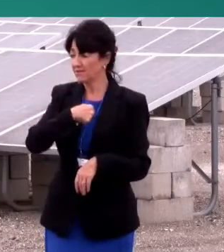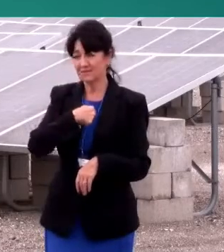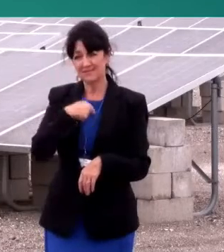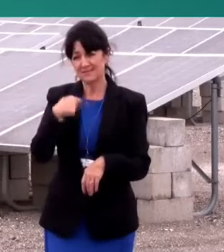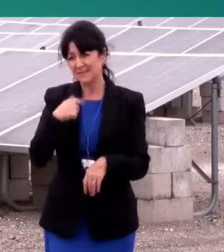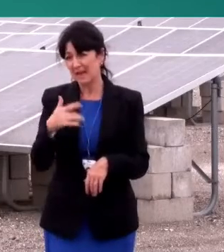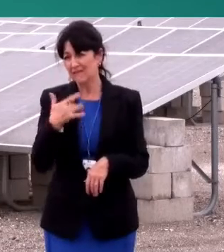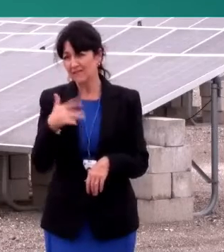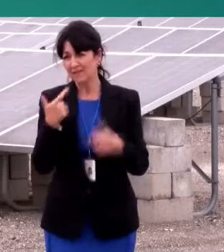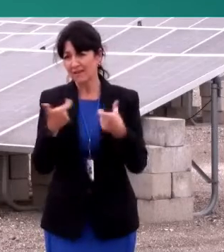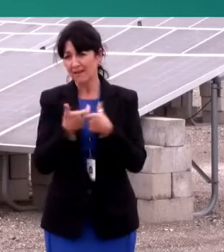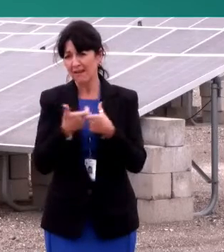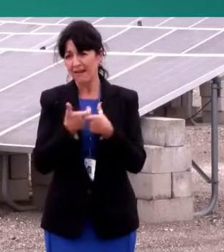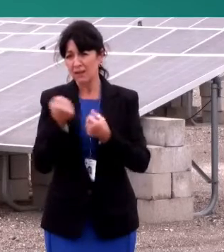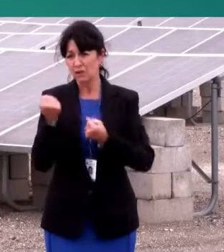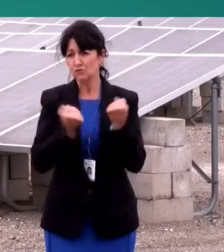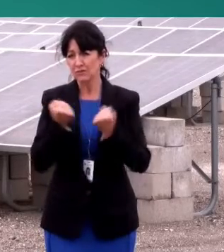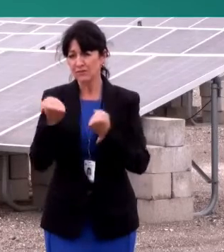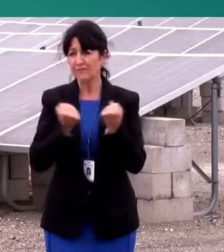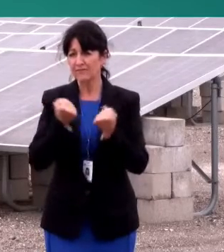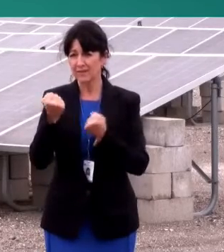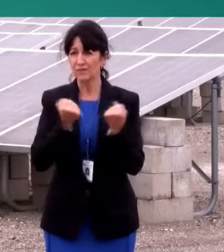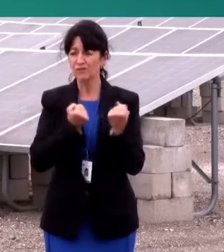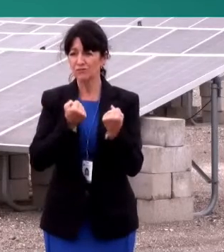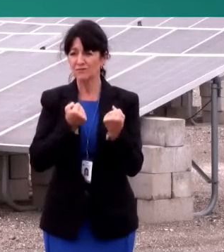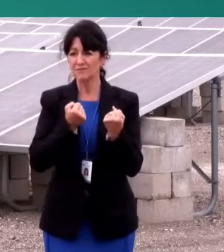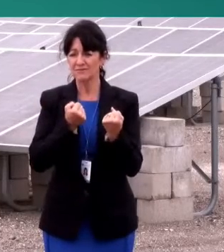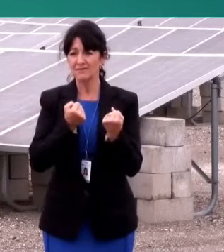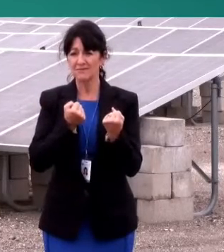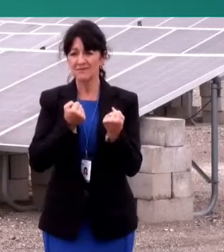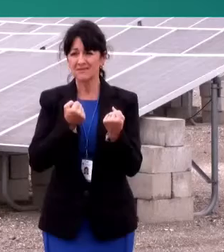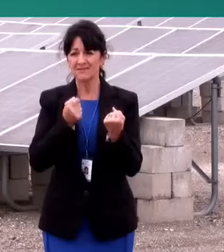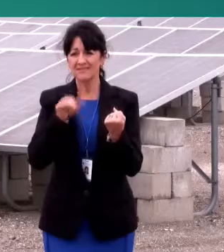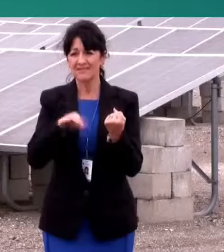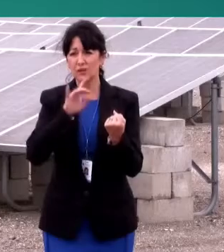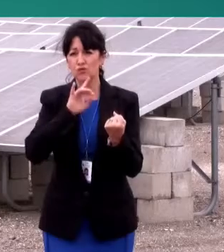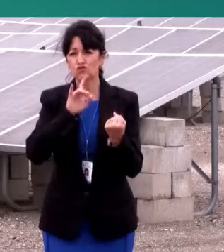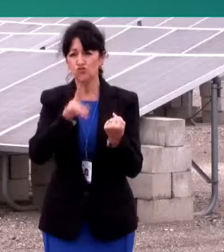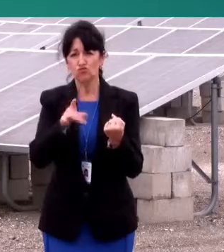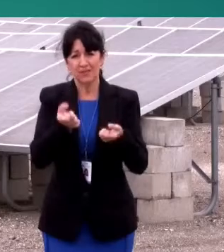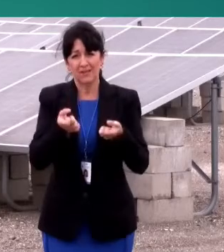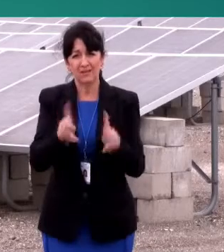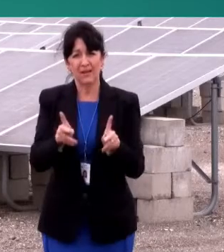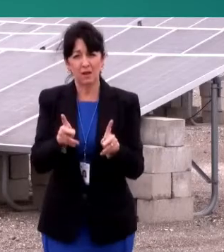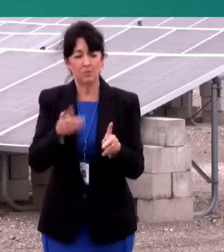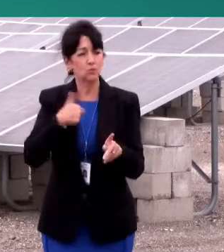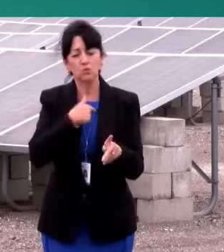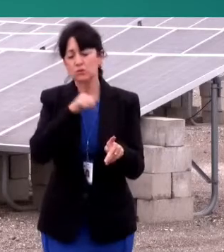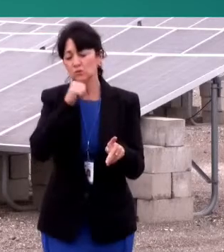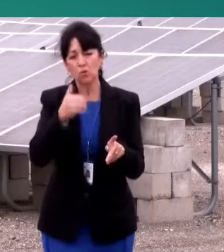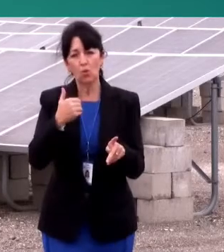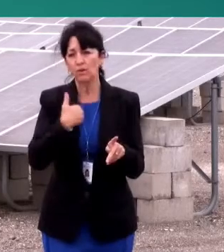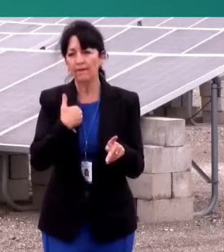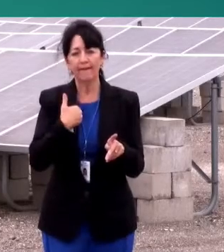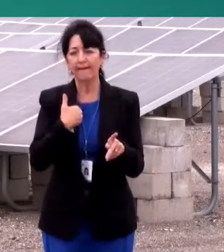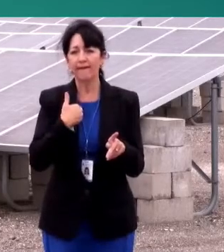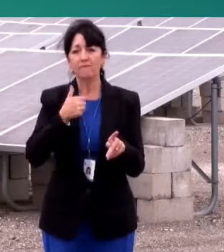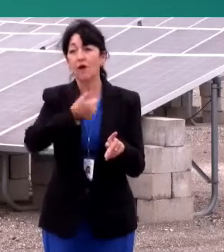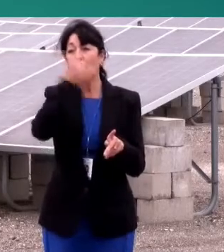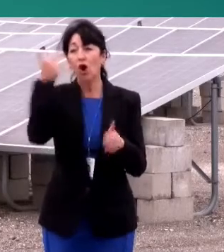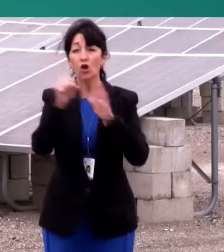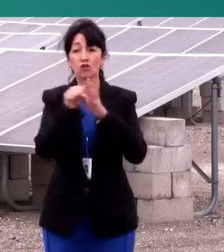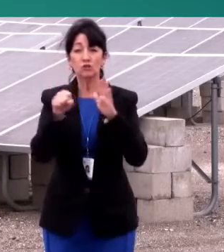electric vehicles pose the real opportunity, since we don't have the densities of other states to